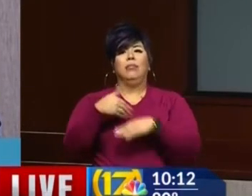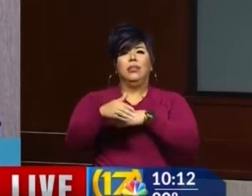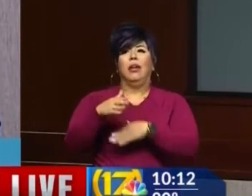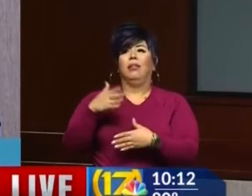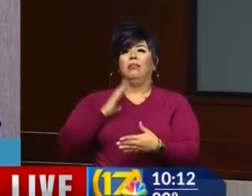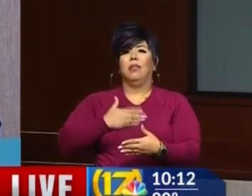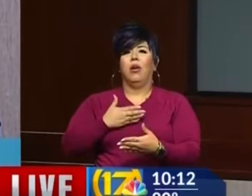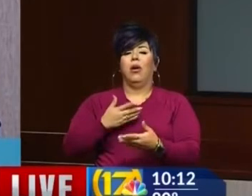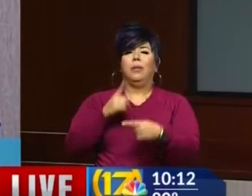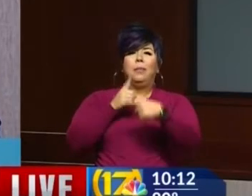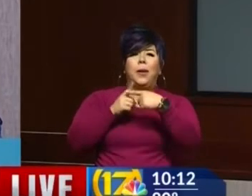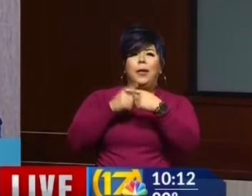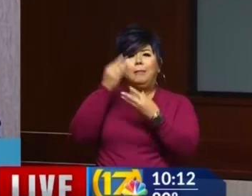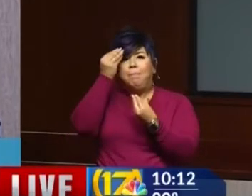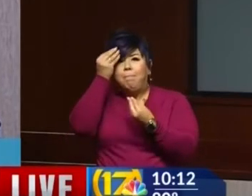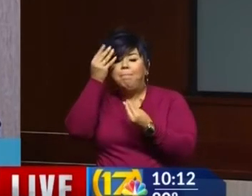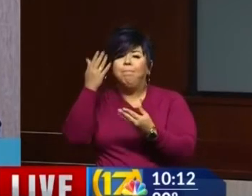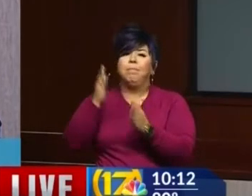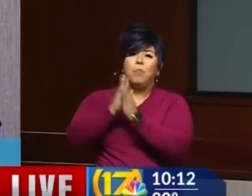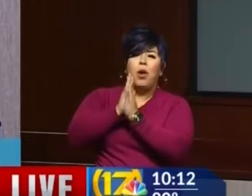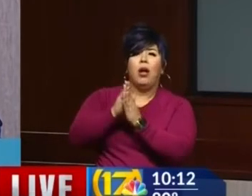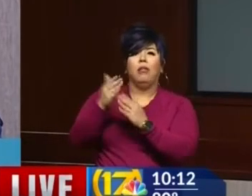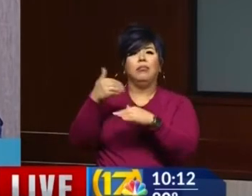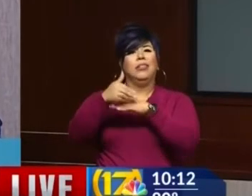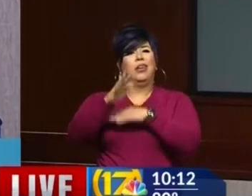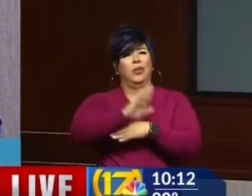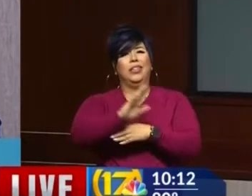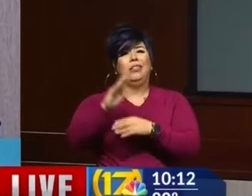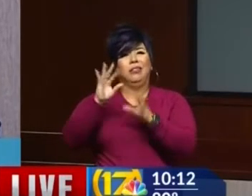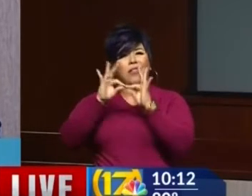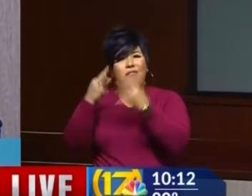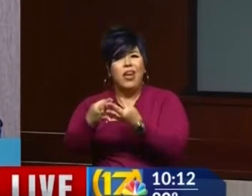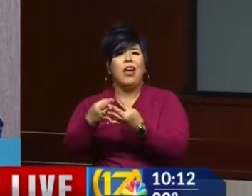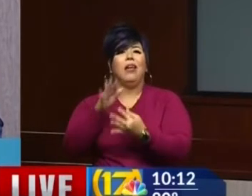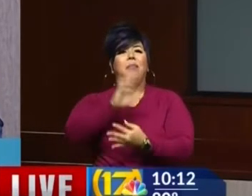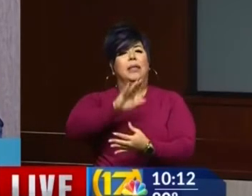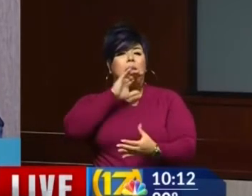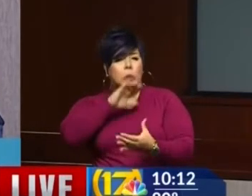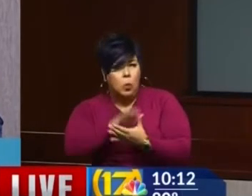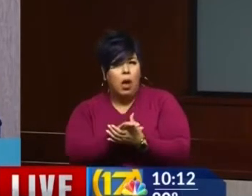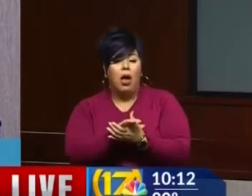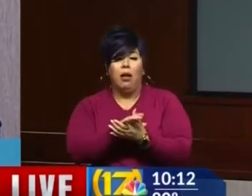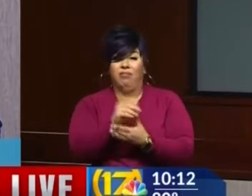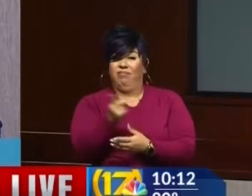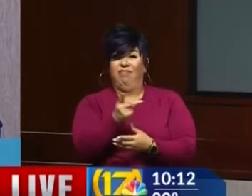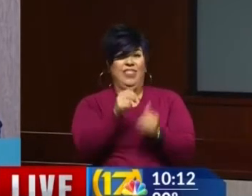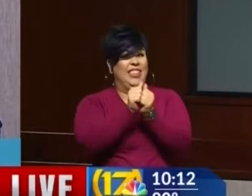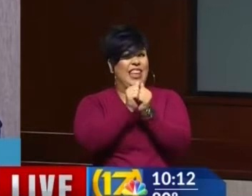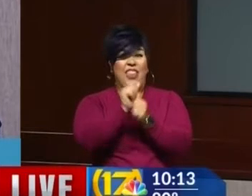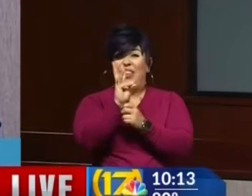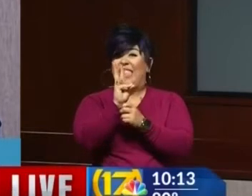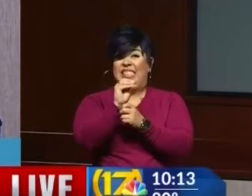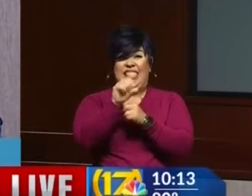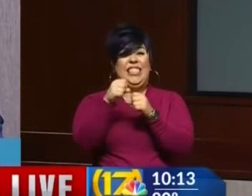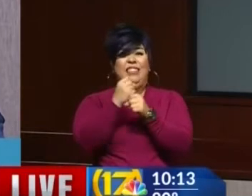to Mr. Twisselman's family, and particularly his wife of 68 years,